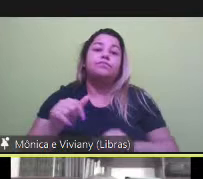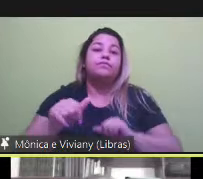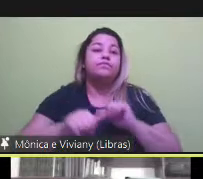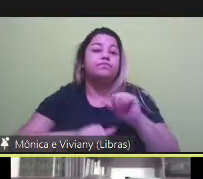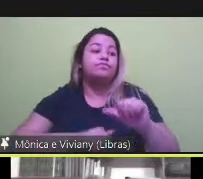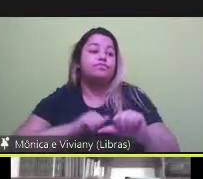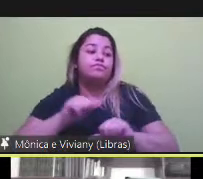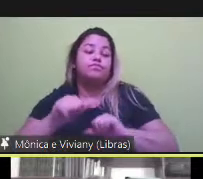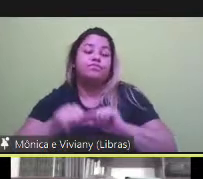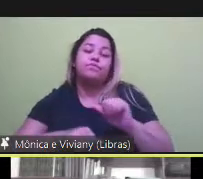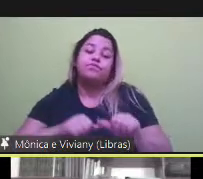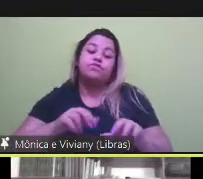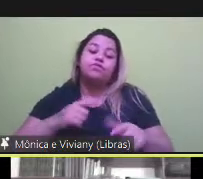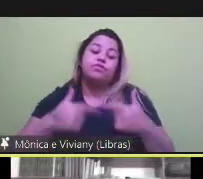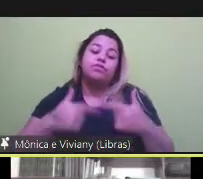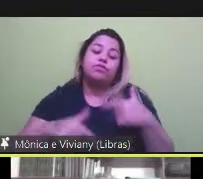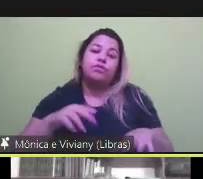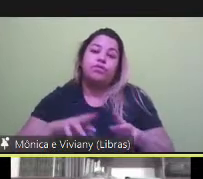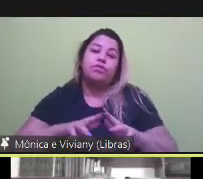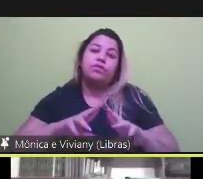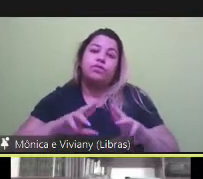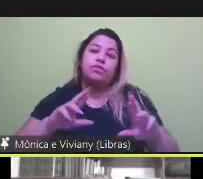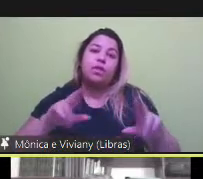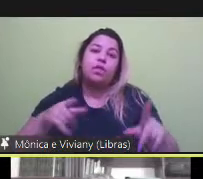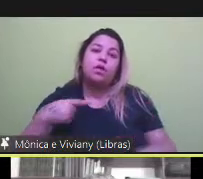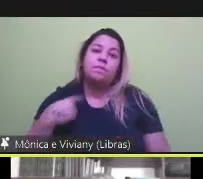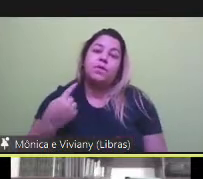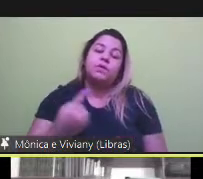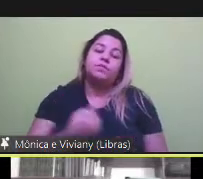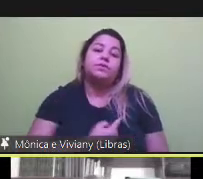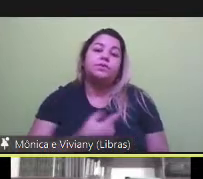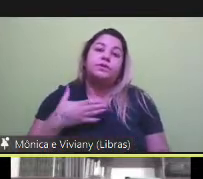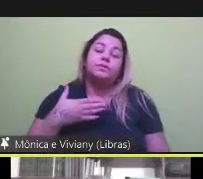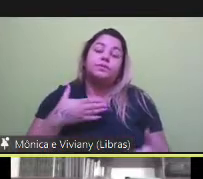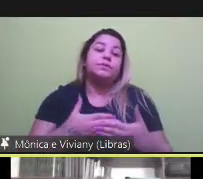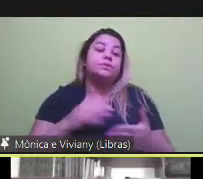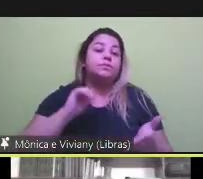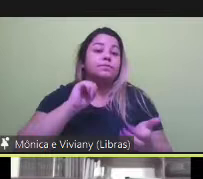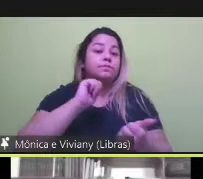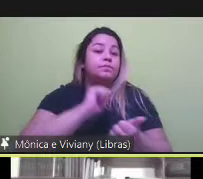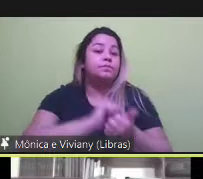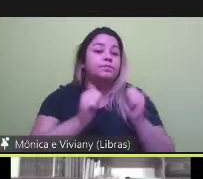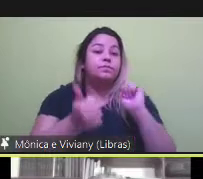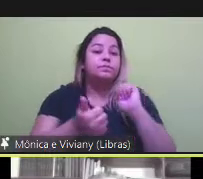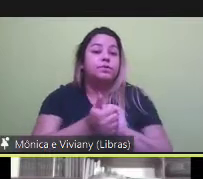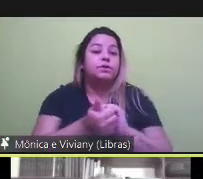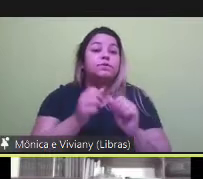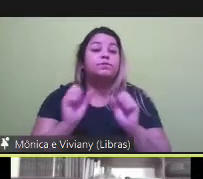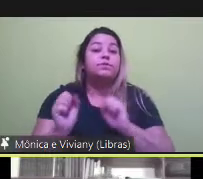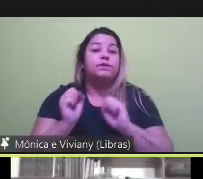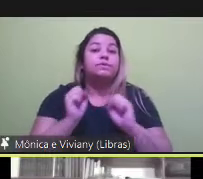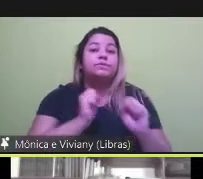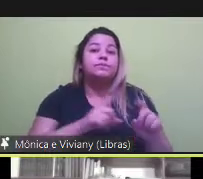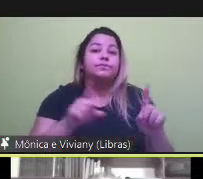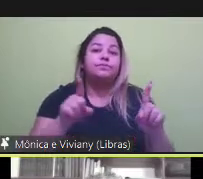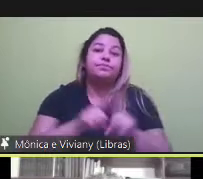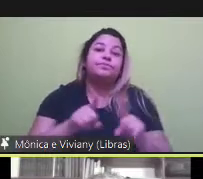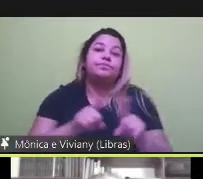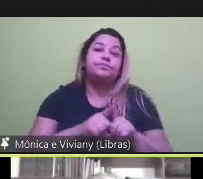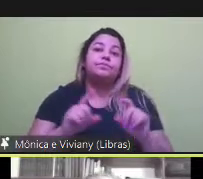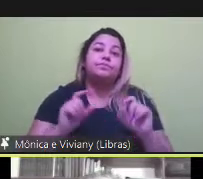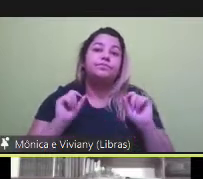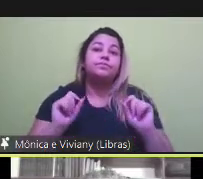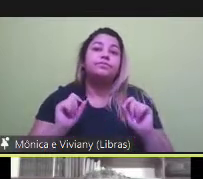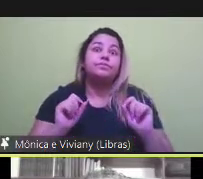manner. In this case, because of a problem of adaptation of healthcare professionals, they had to position in a different